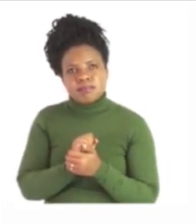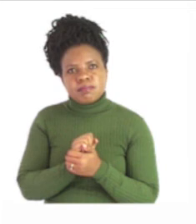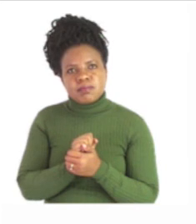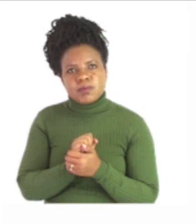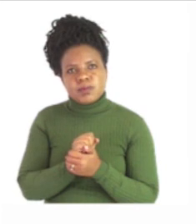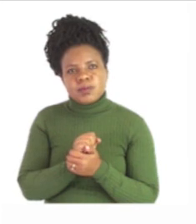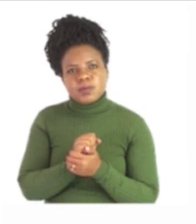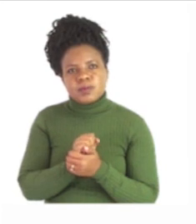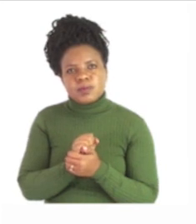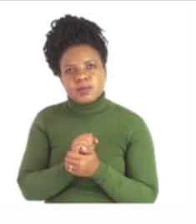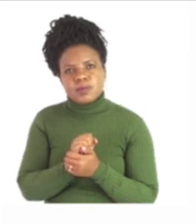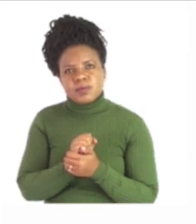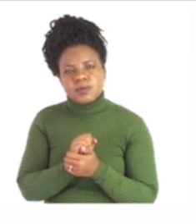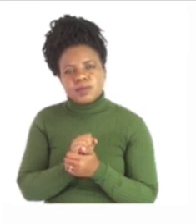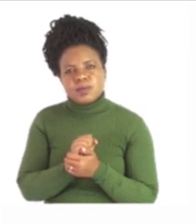You must write.